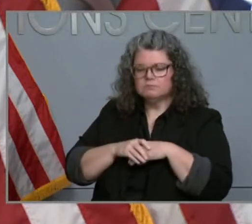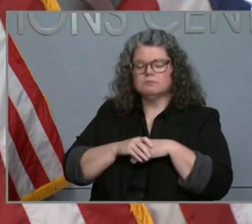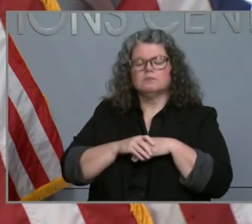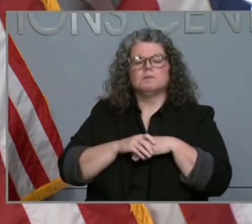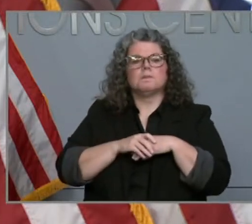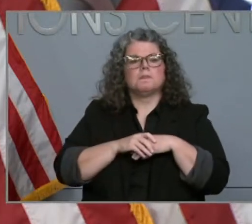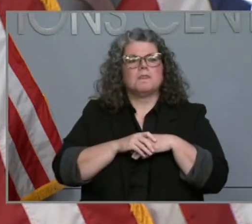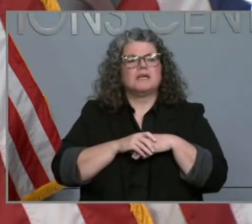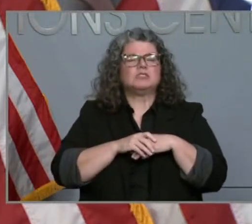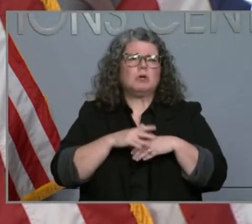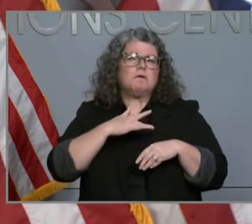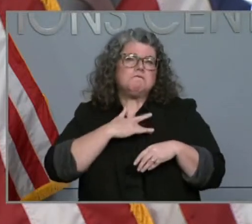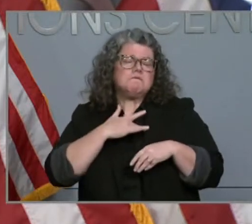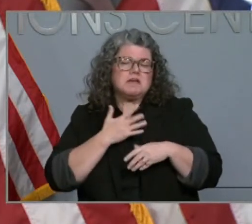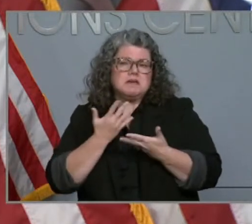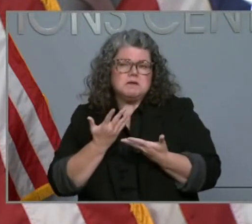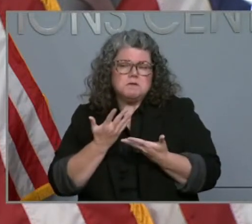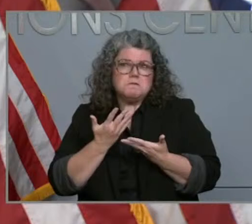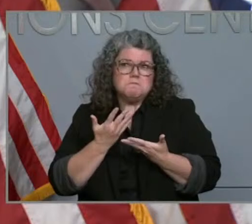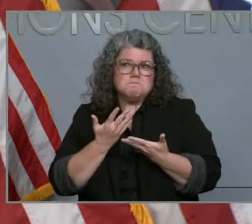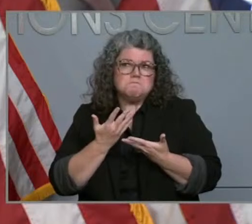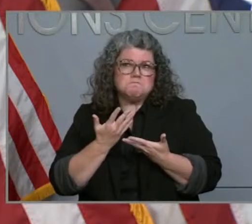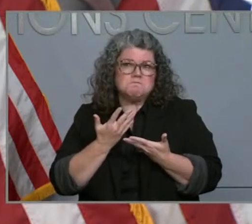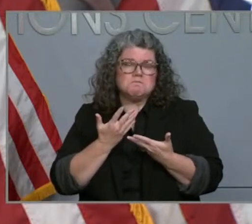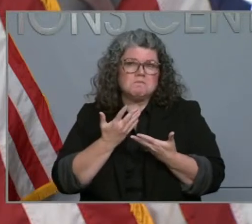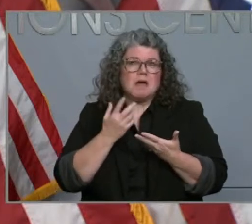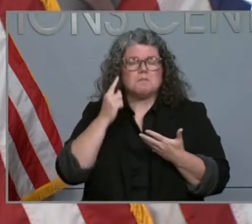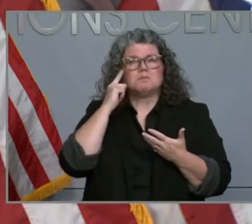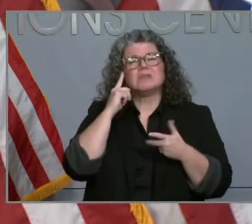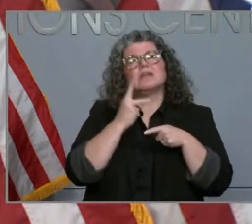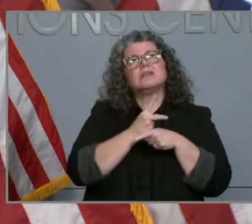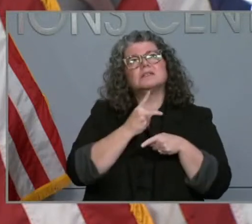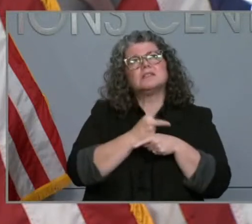that, anticipating, we had over